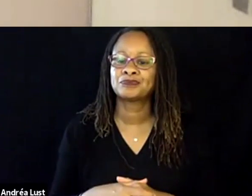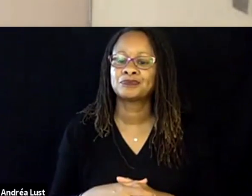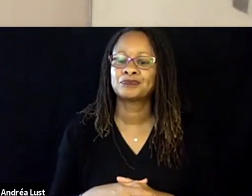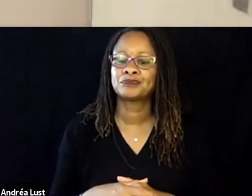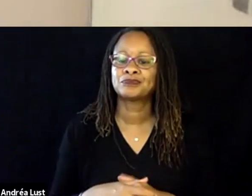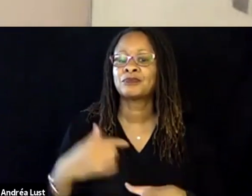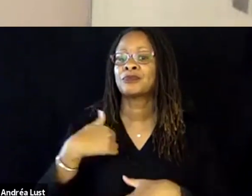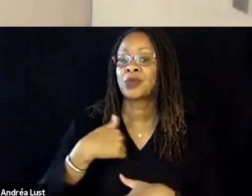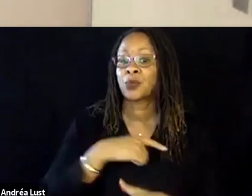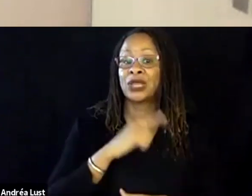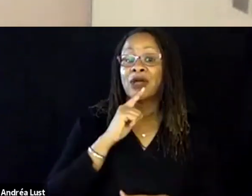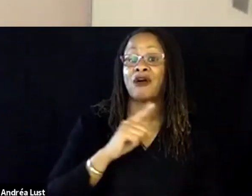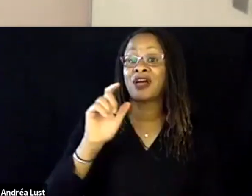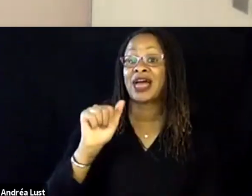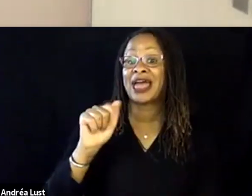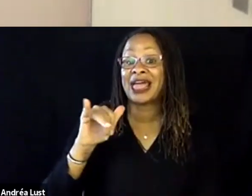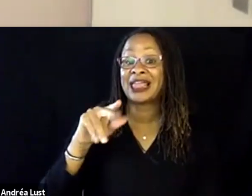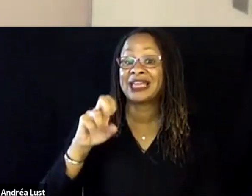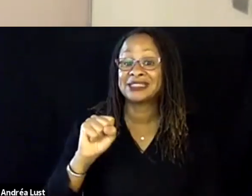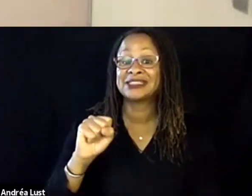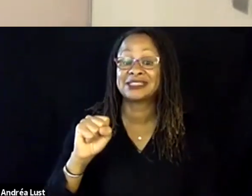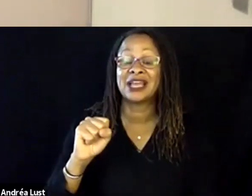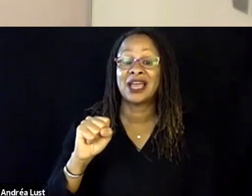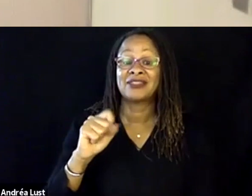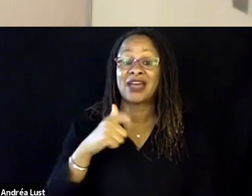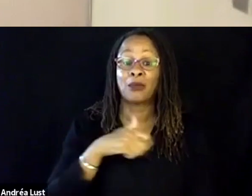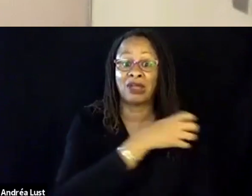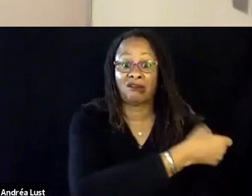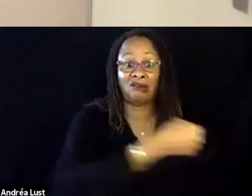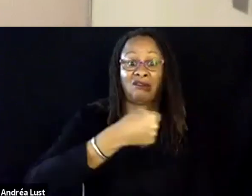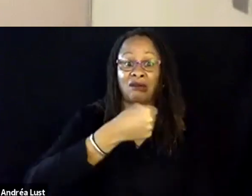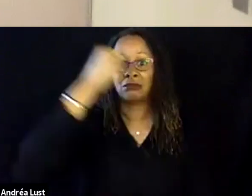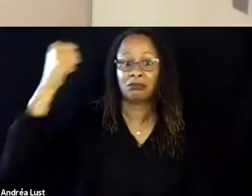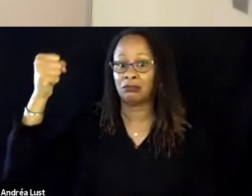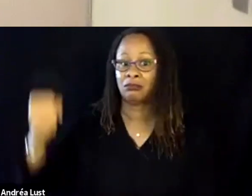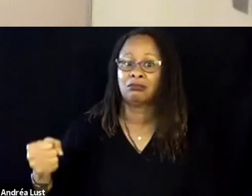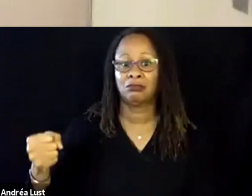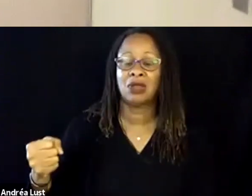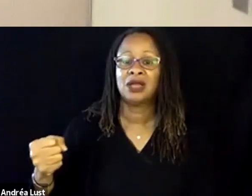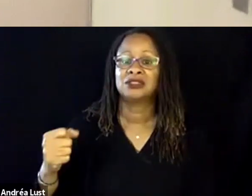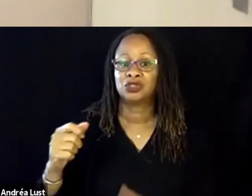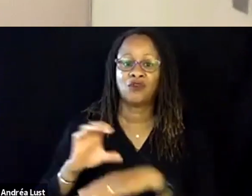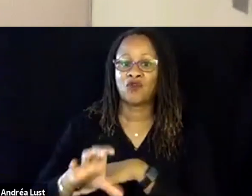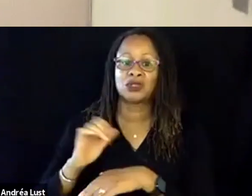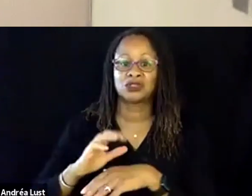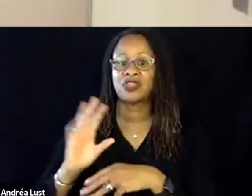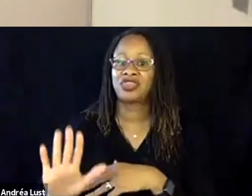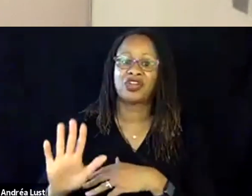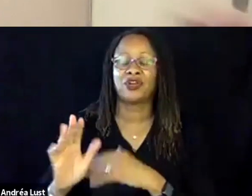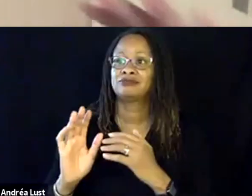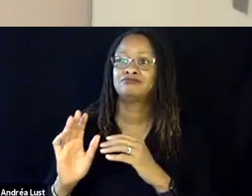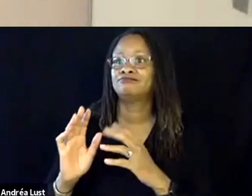we're the aliens that white people took from across the ocean to rock their world and make their planets twirl. It has been a